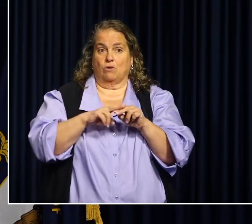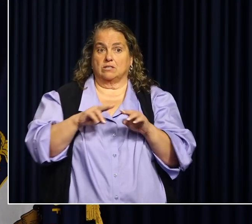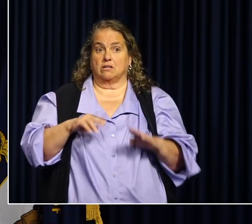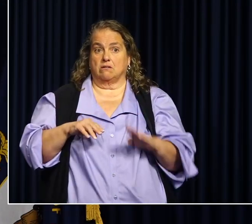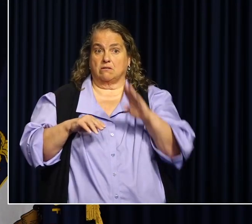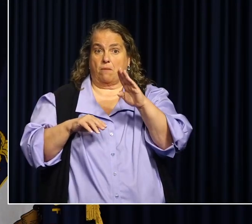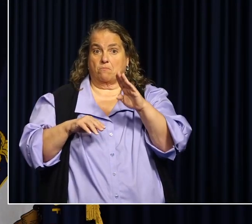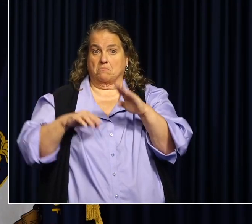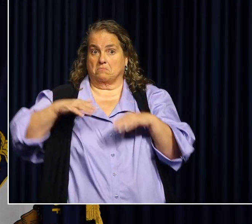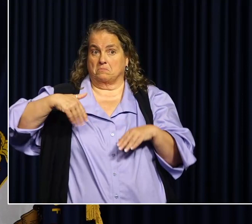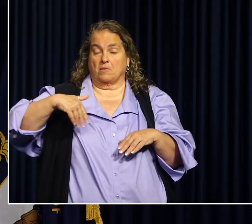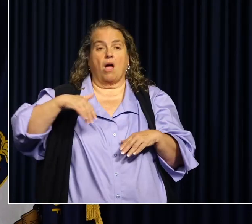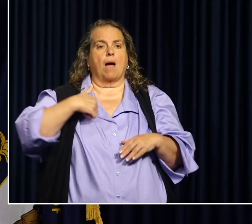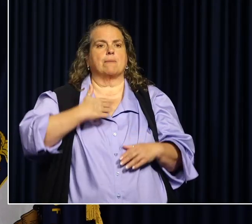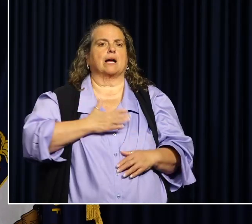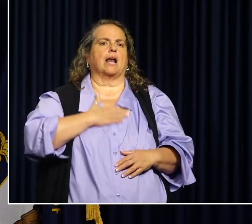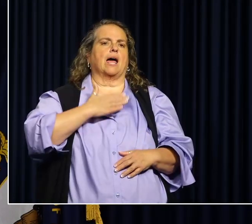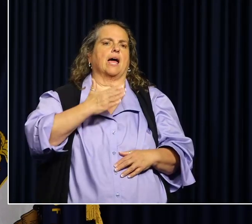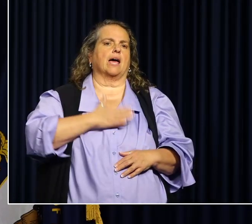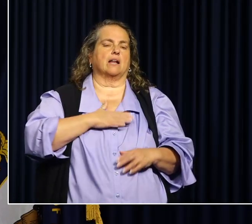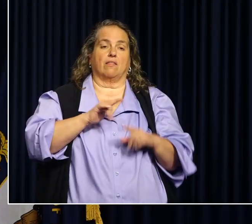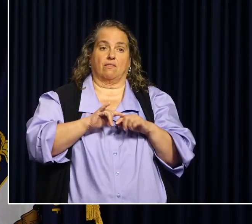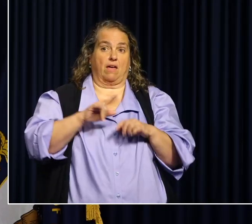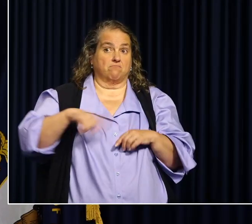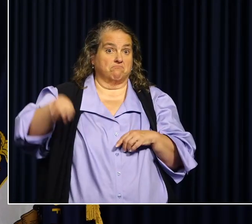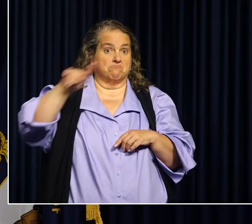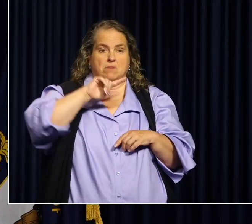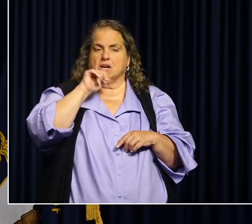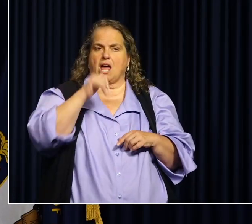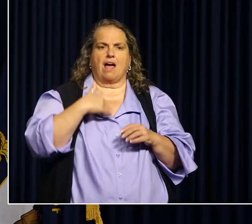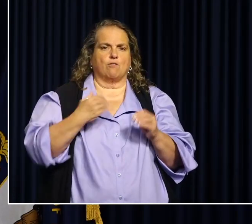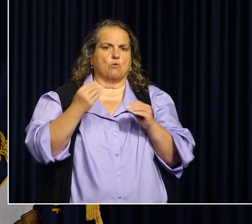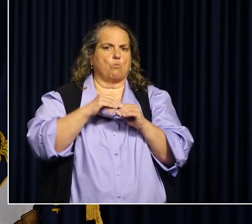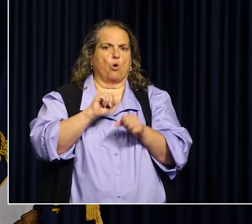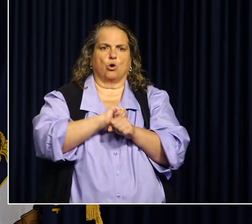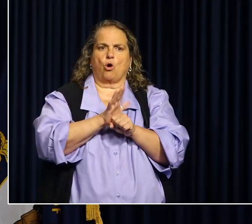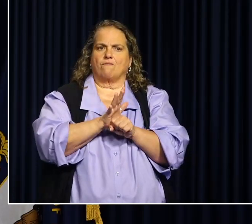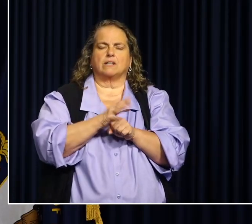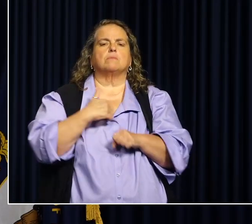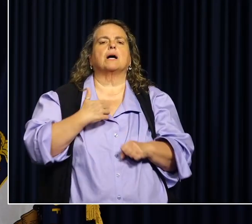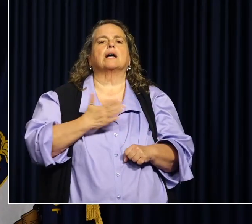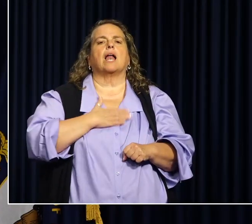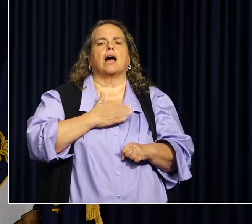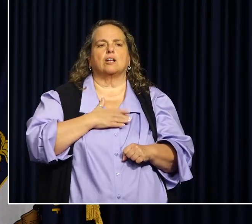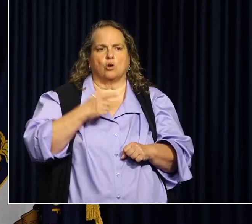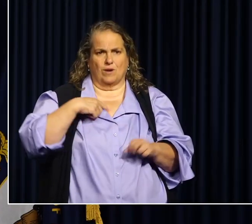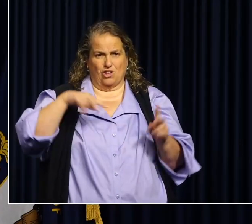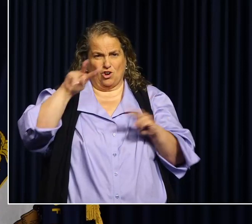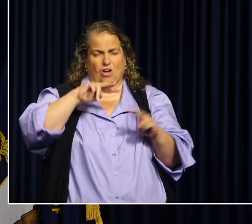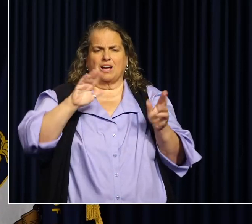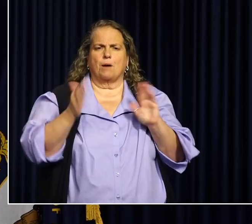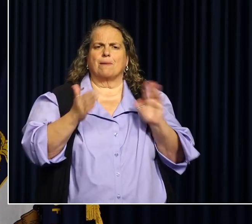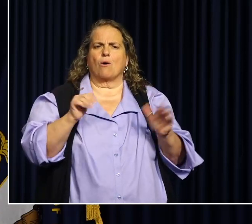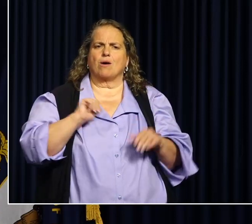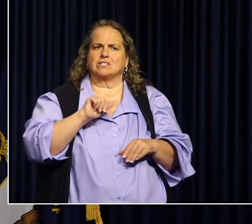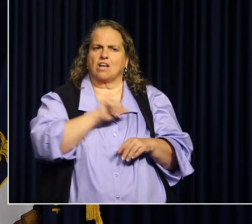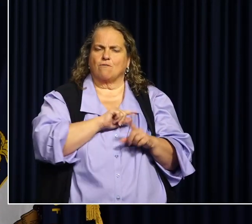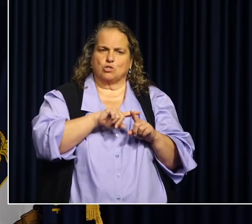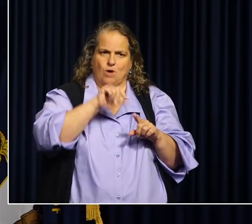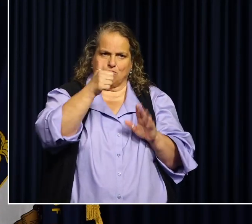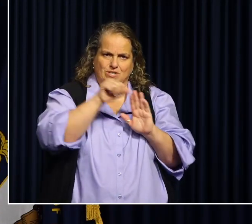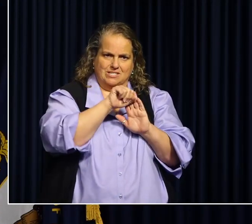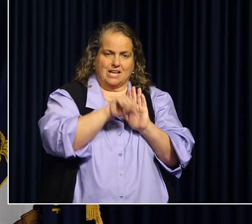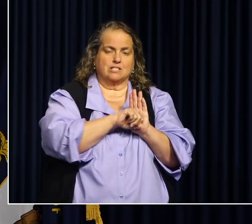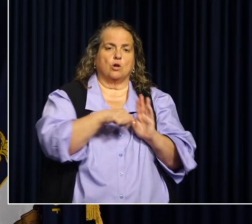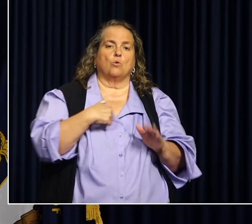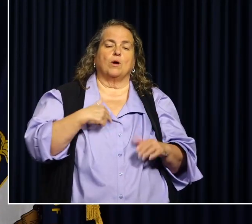first of all, I'm glad anywhere there's not more COVID cases. We look and we compare ourselves to other states, and I'm proud of what we've done, and I